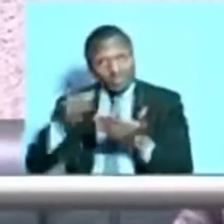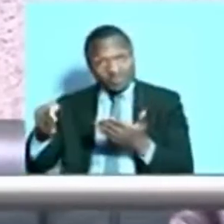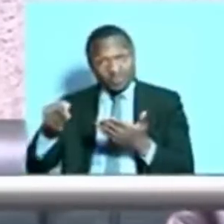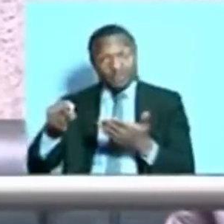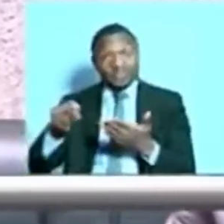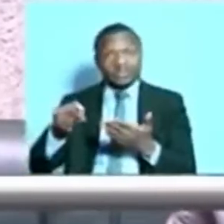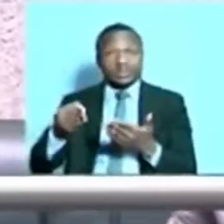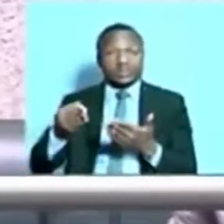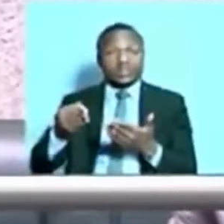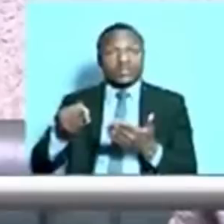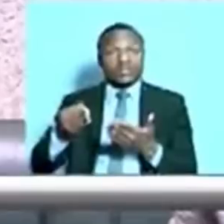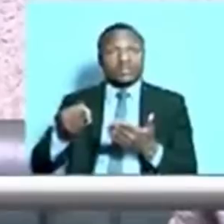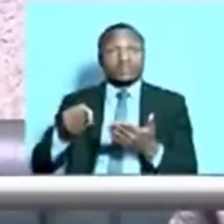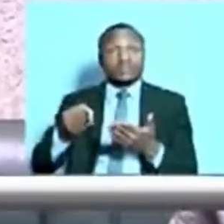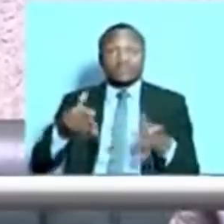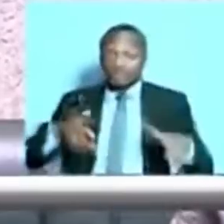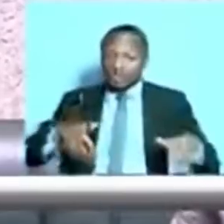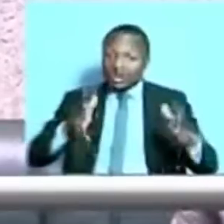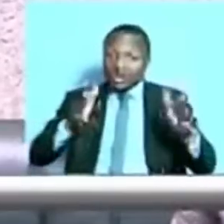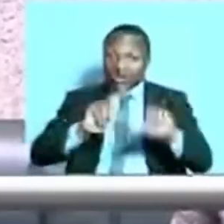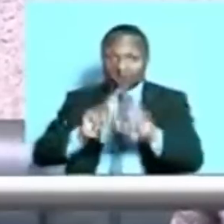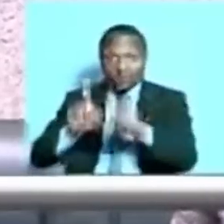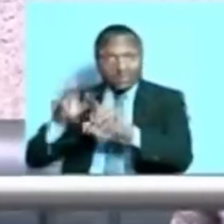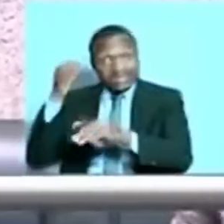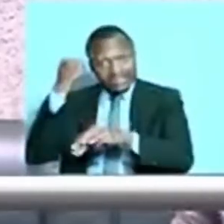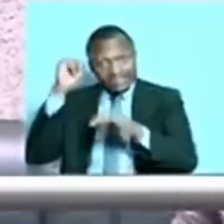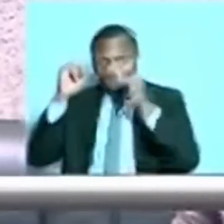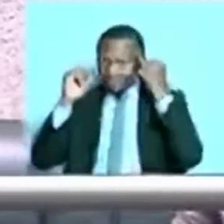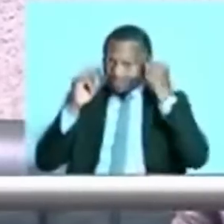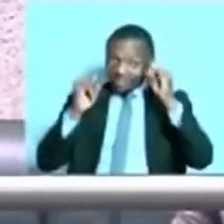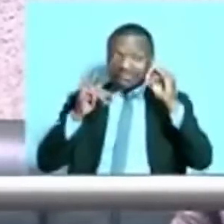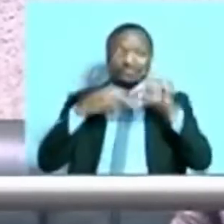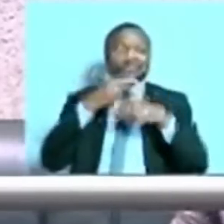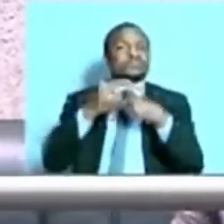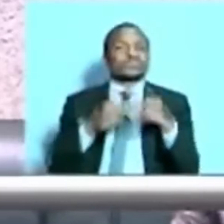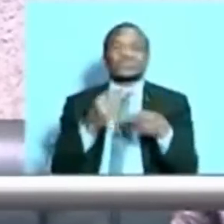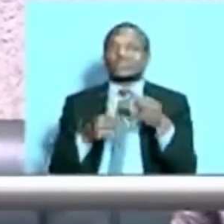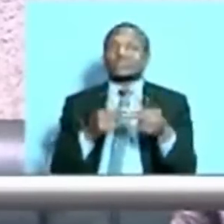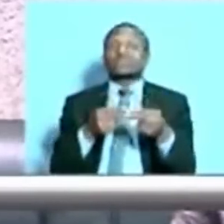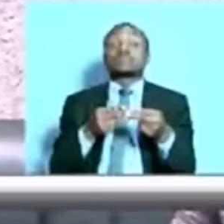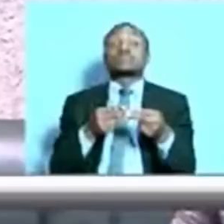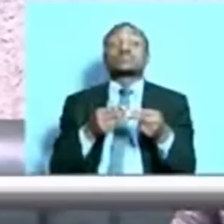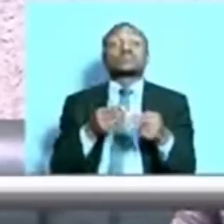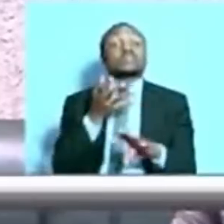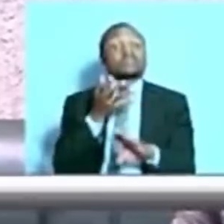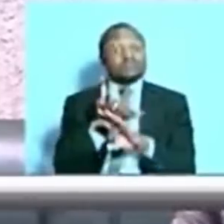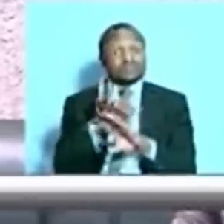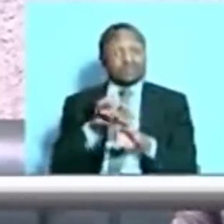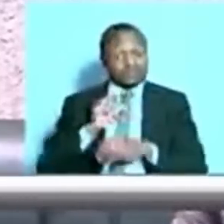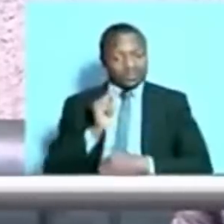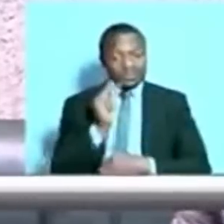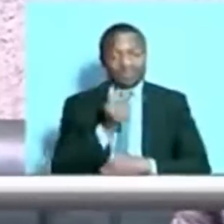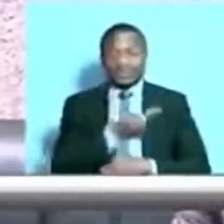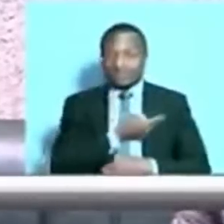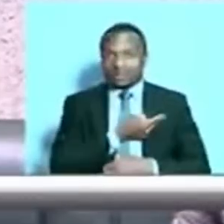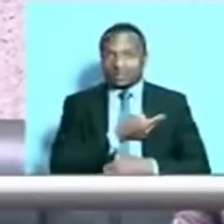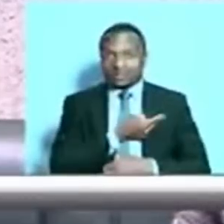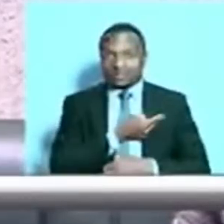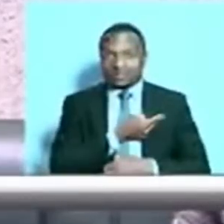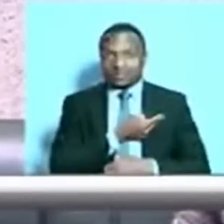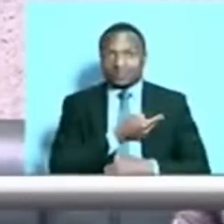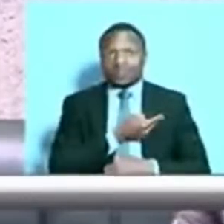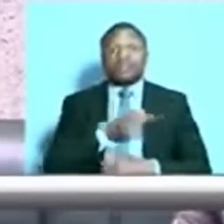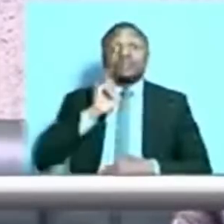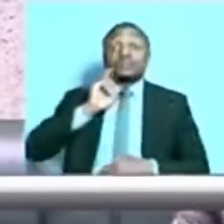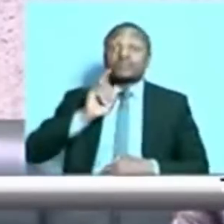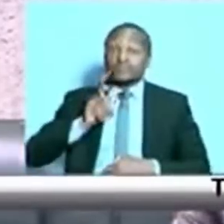comprehend different opinions, then, alas, it will be different for us to contend. And we must